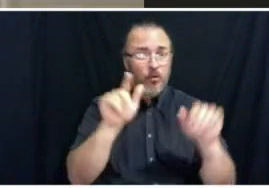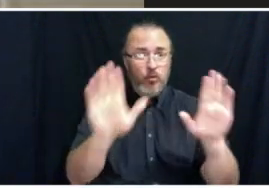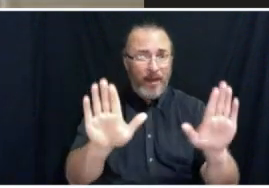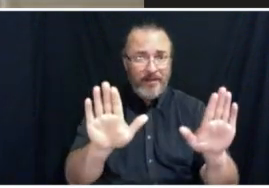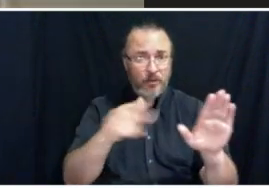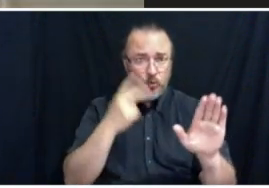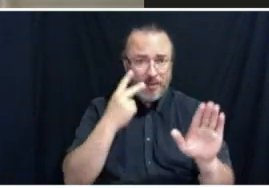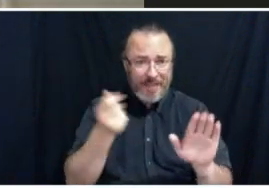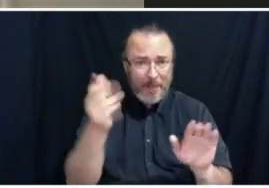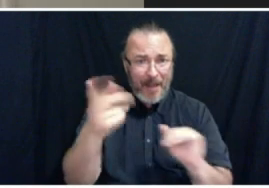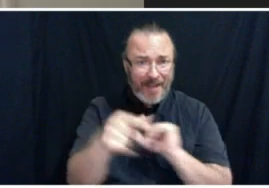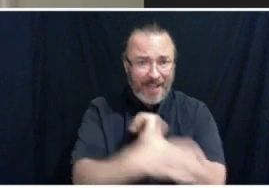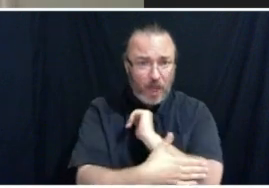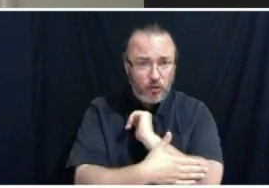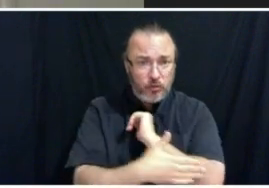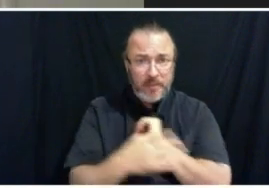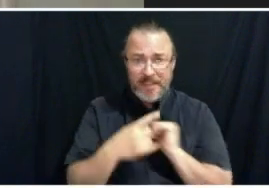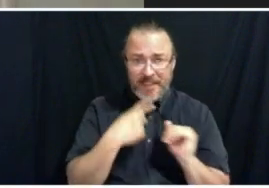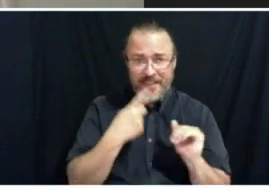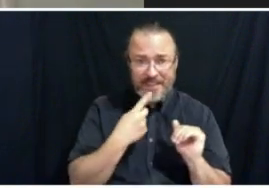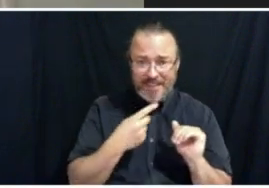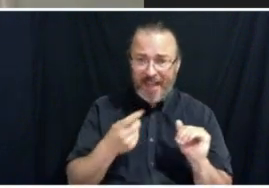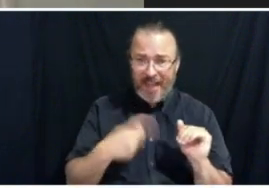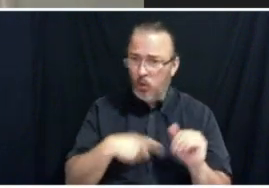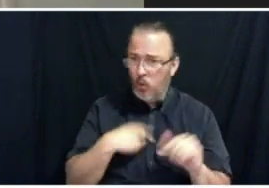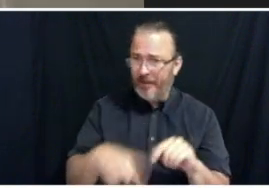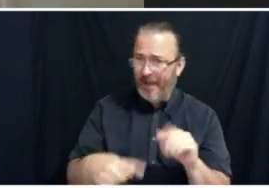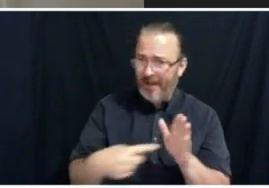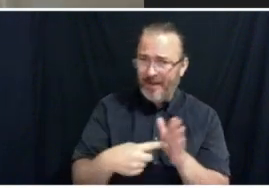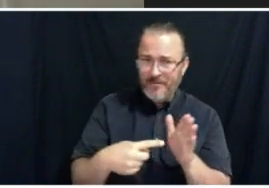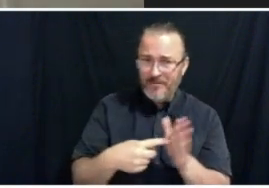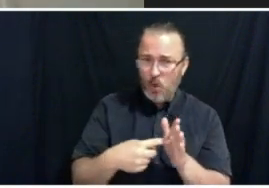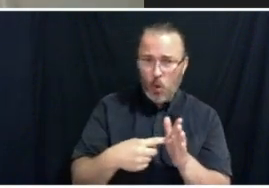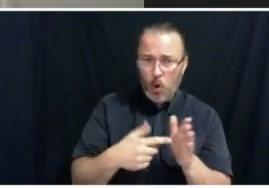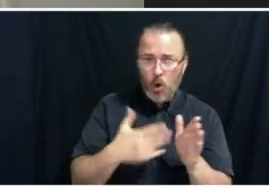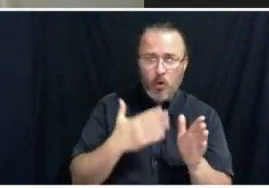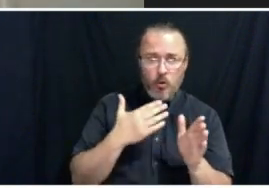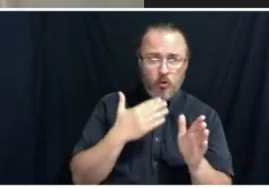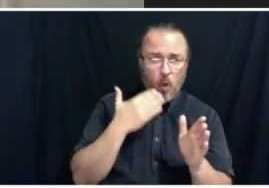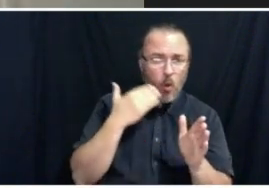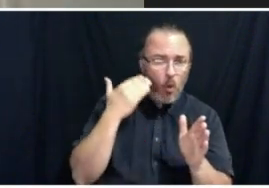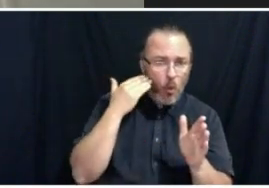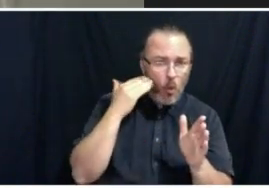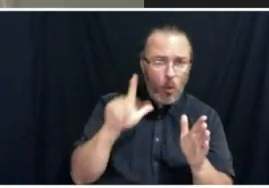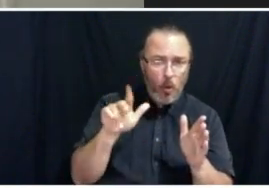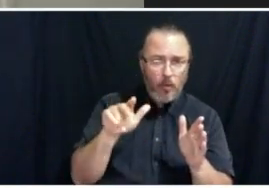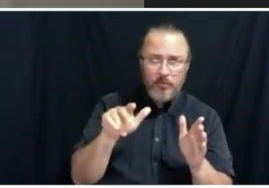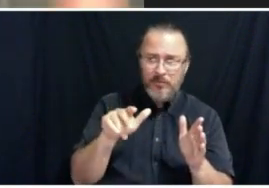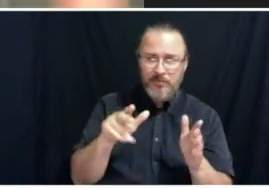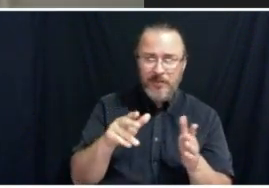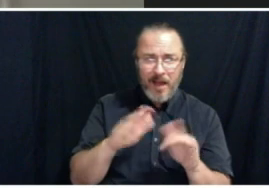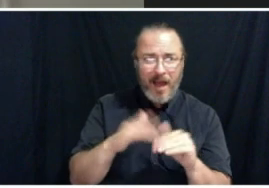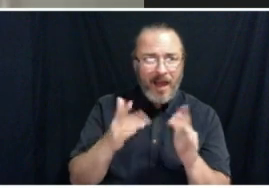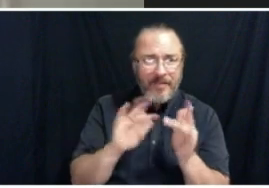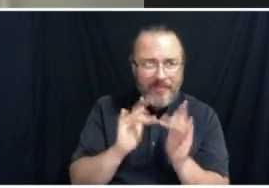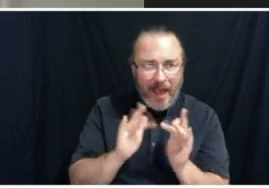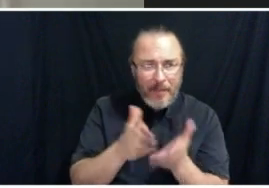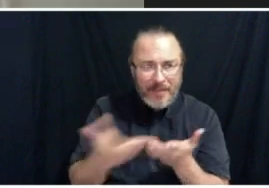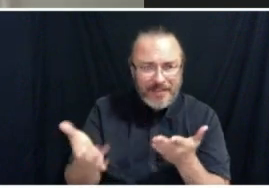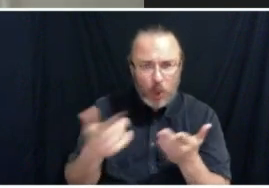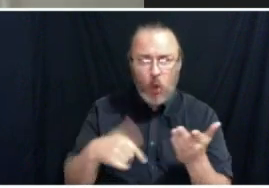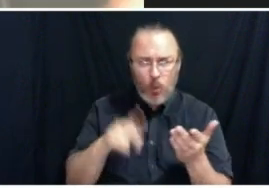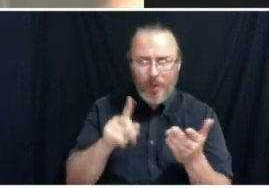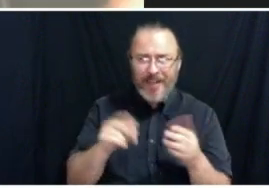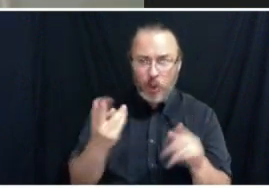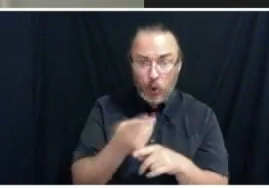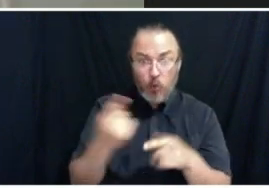countries are saying we cannot afford to just use online materials. We need to use online radio and TV, right, and printed